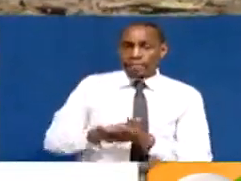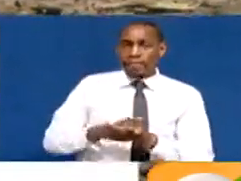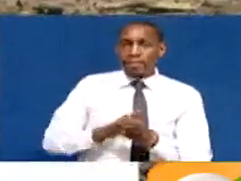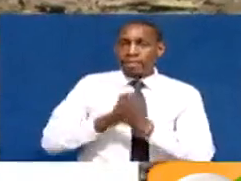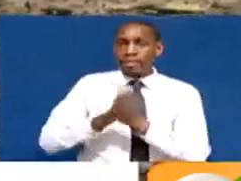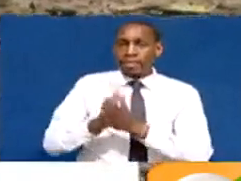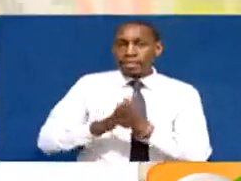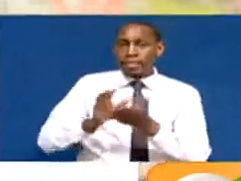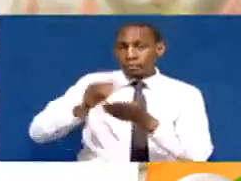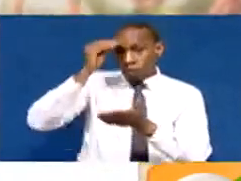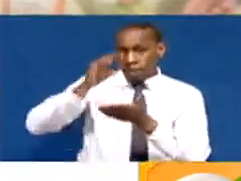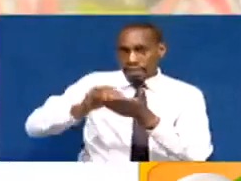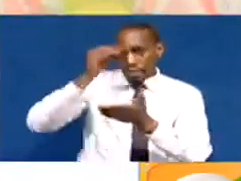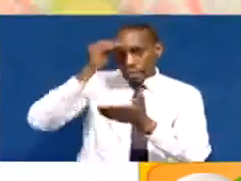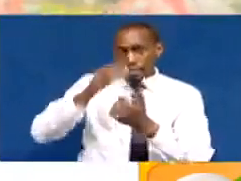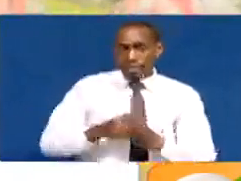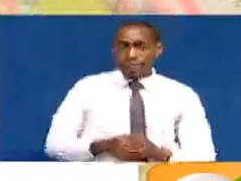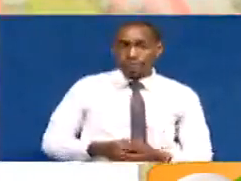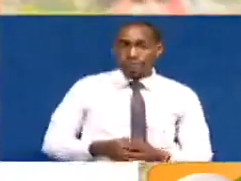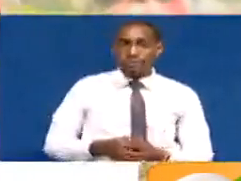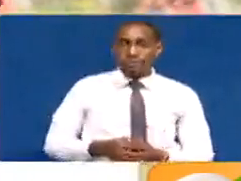her thirst for education.